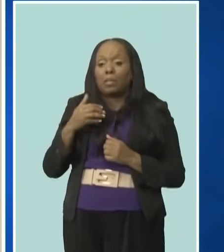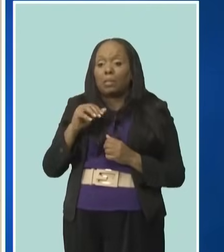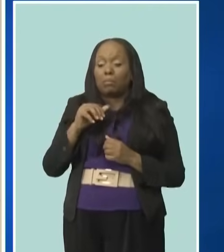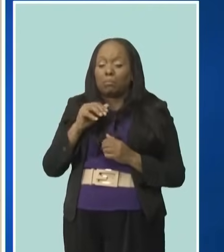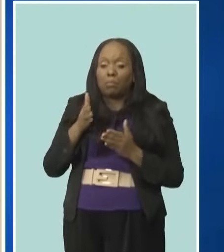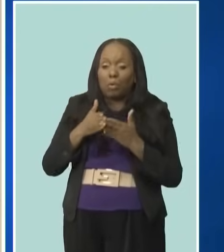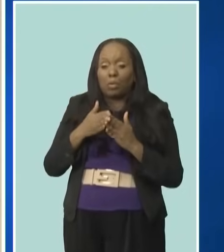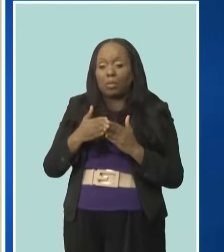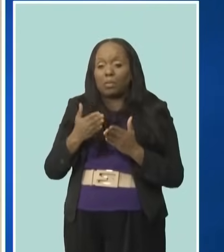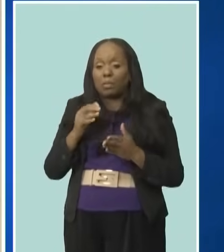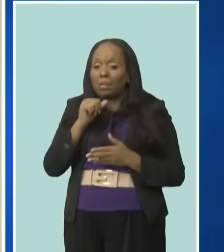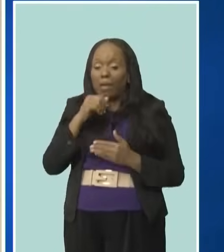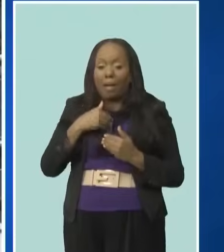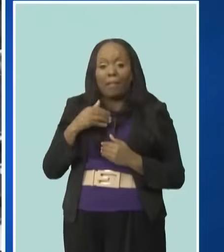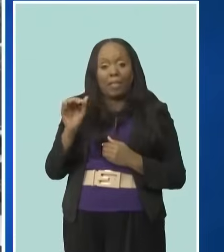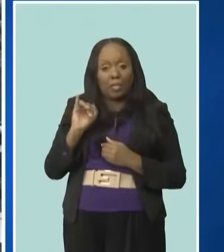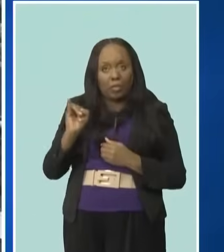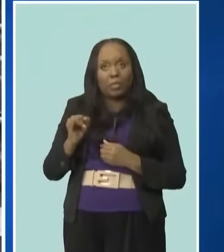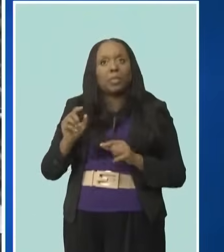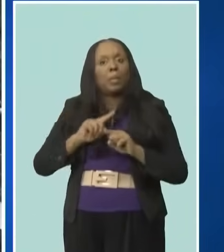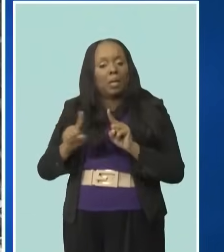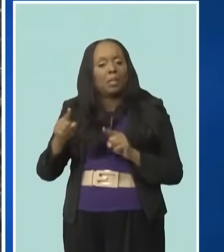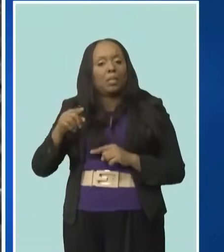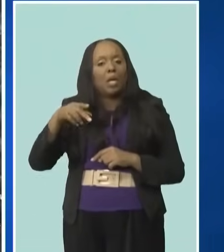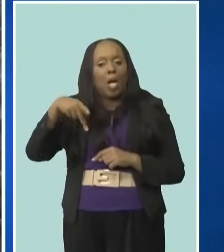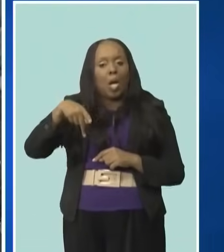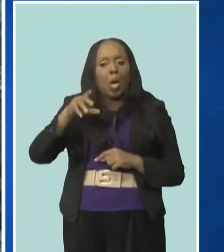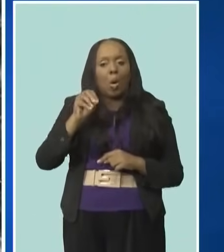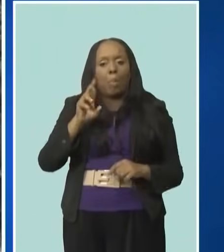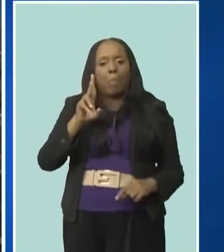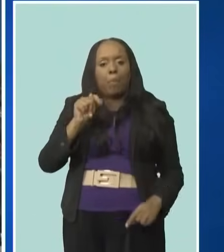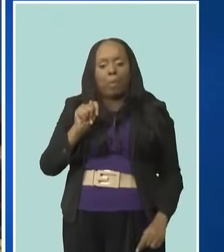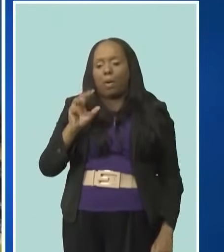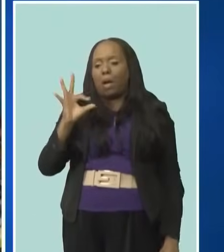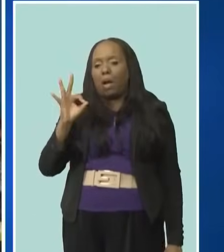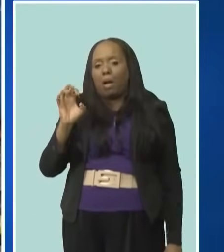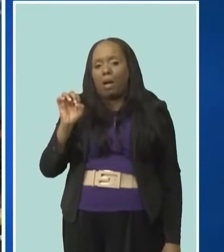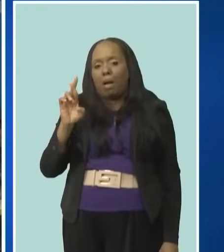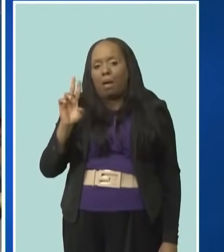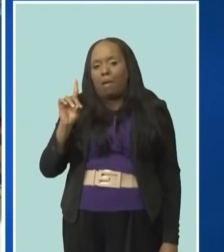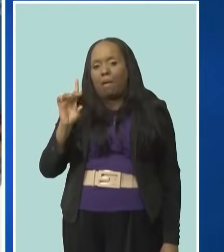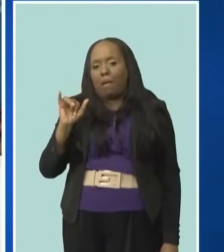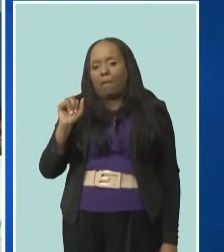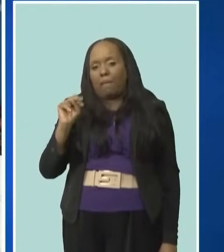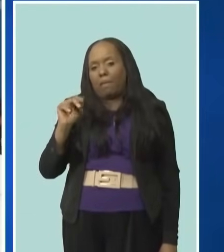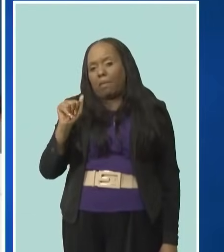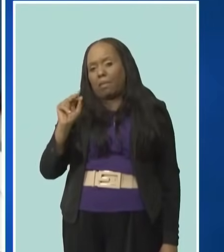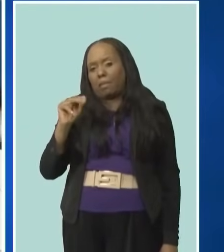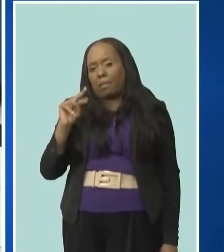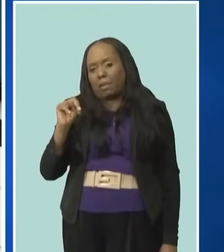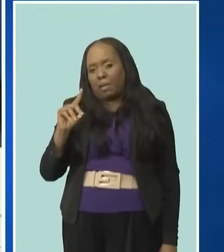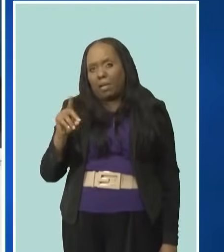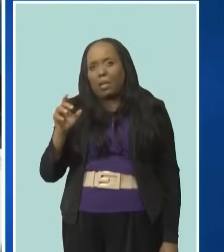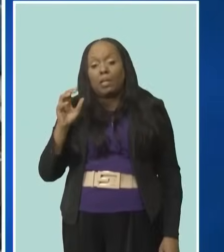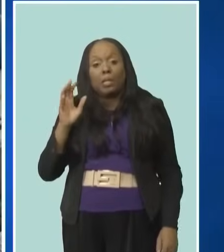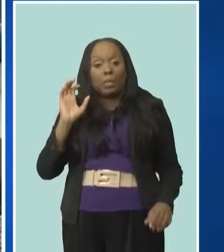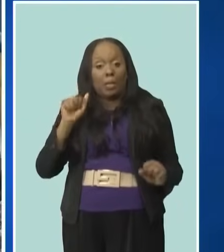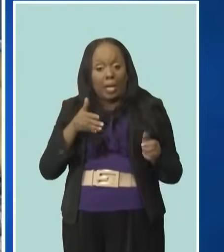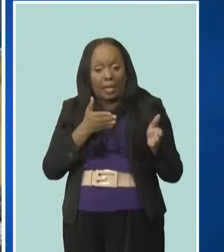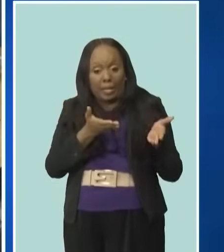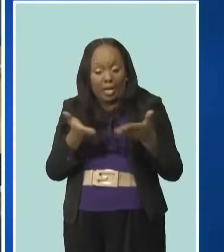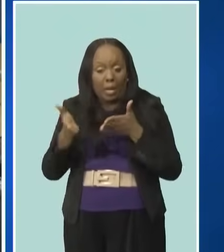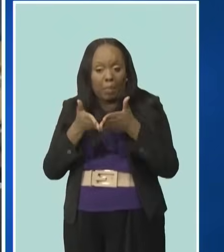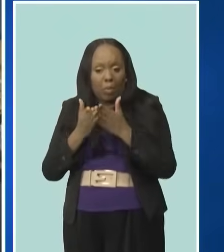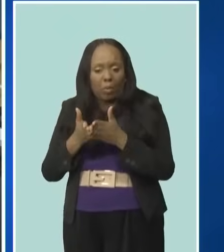insured vessels. Meanwhile, the Coastal Zone Management Unit continues with its $50 million project,